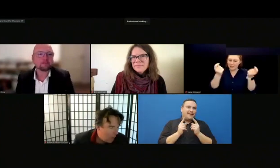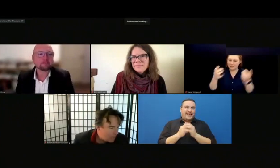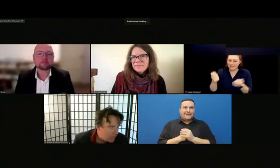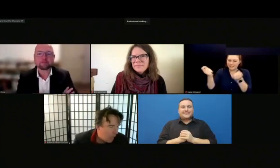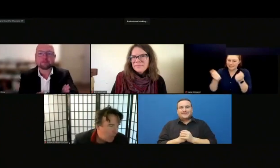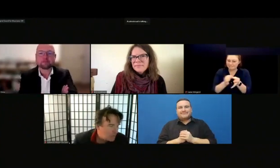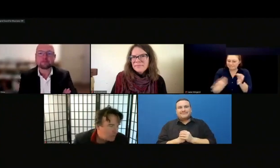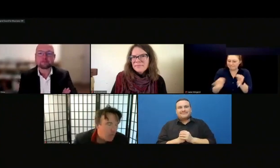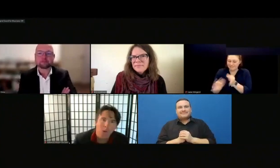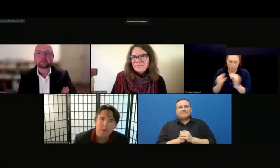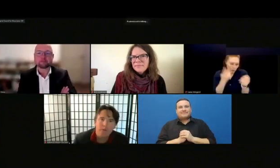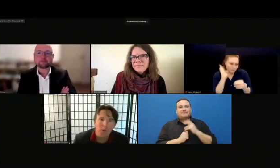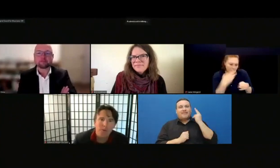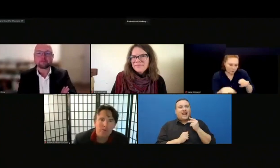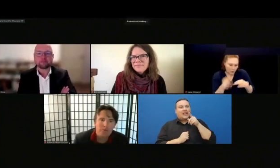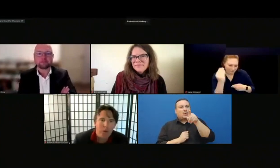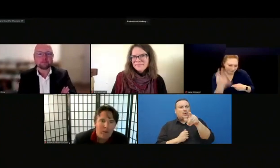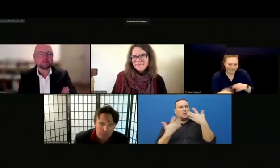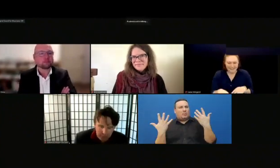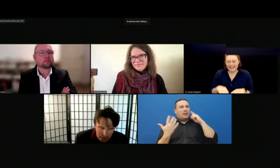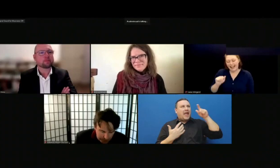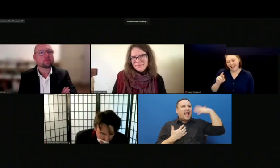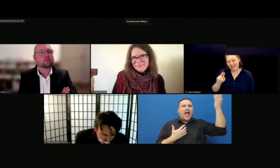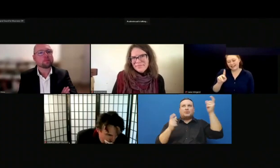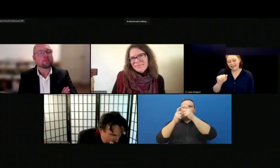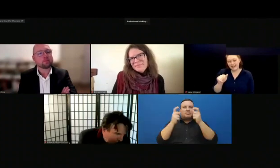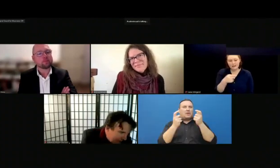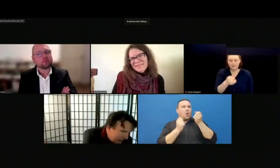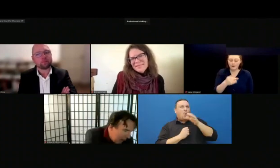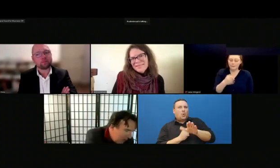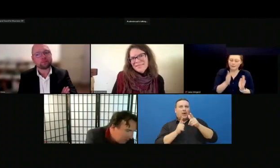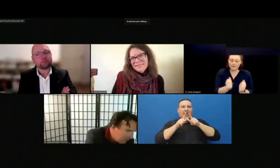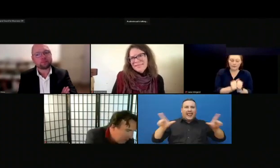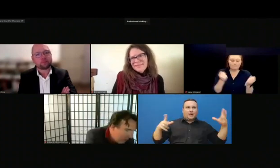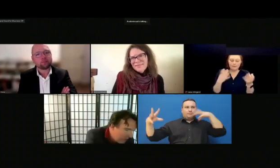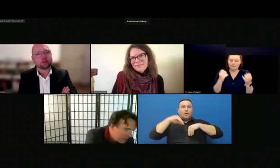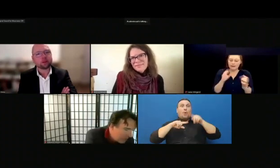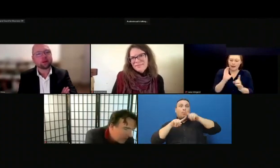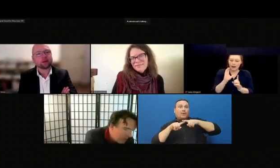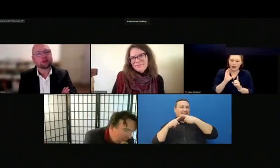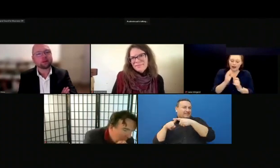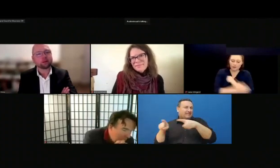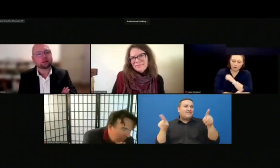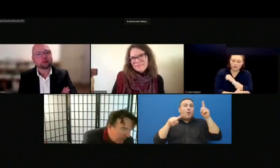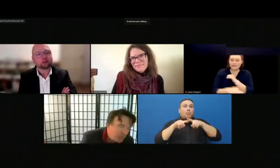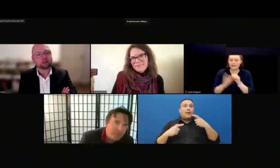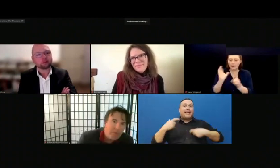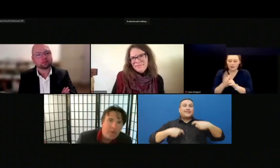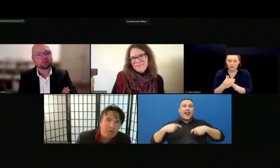short. Anita, to me, you're a person with many countries, cultures, languages, and probably